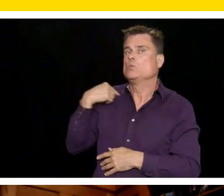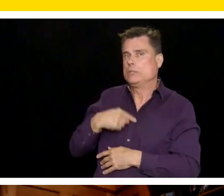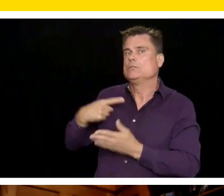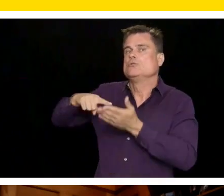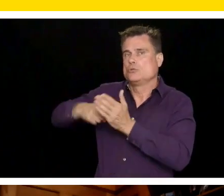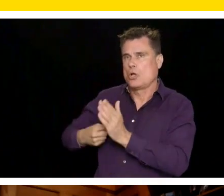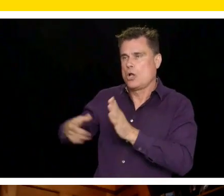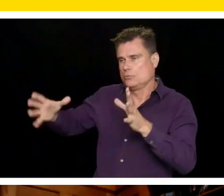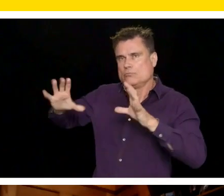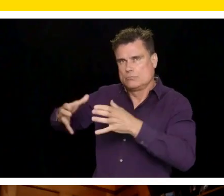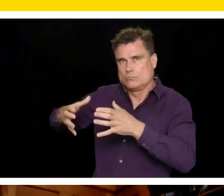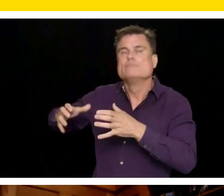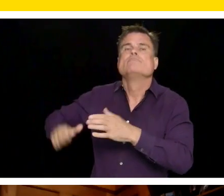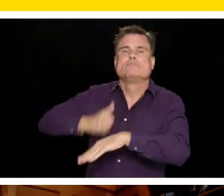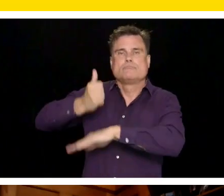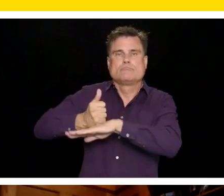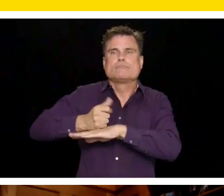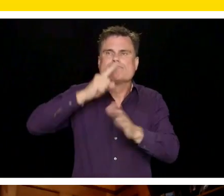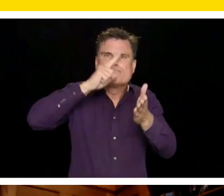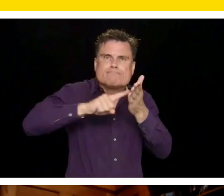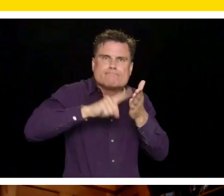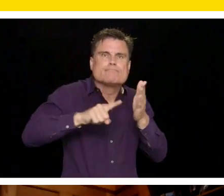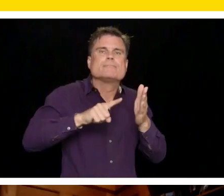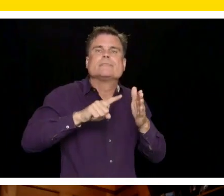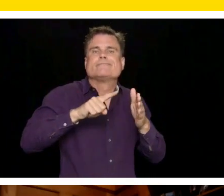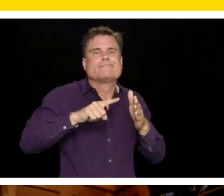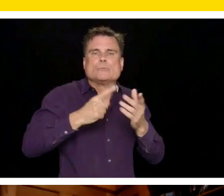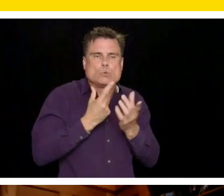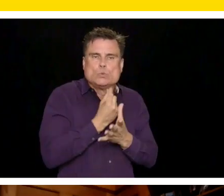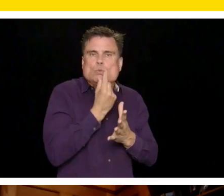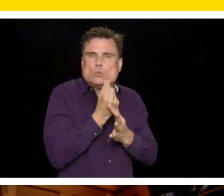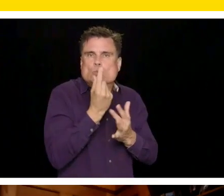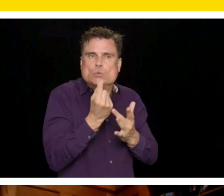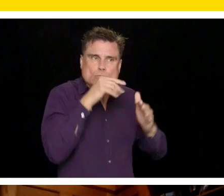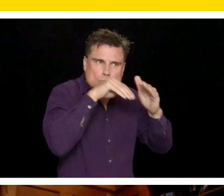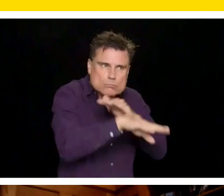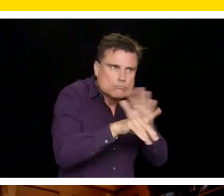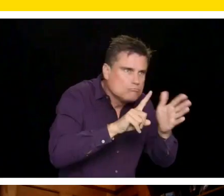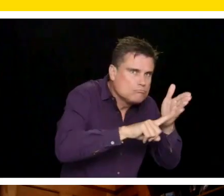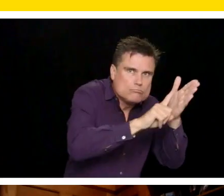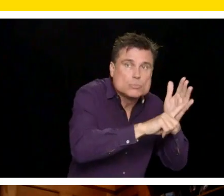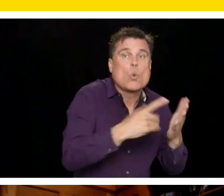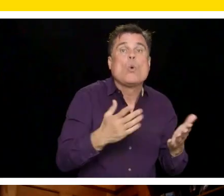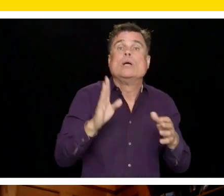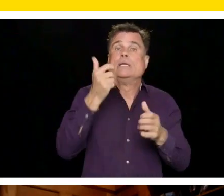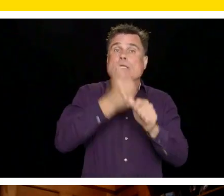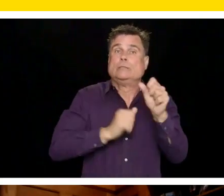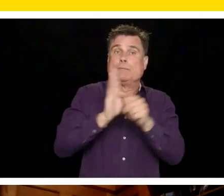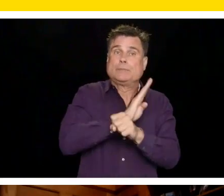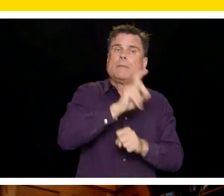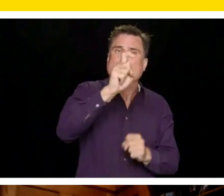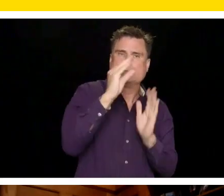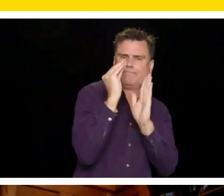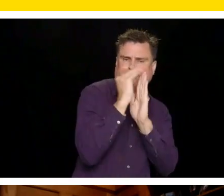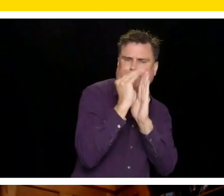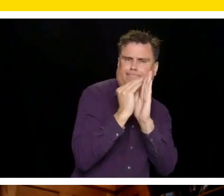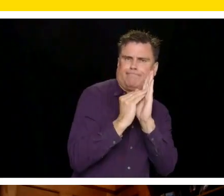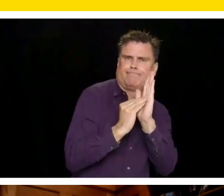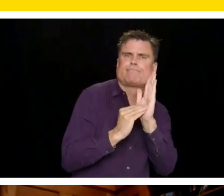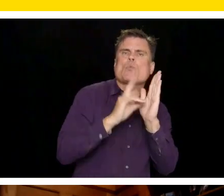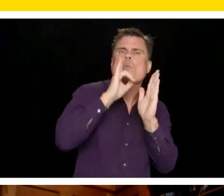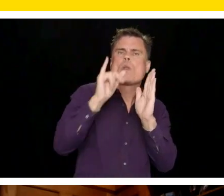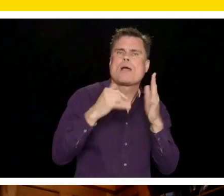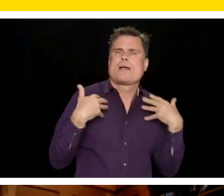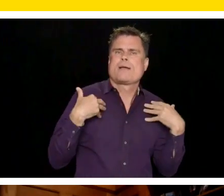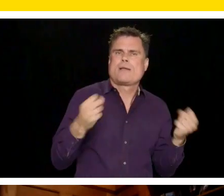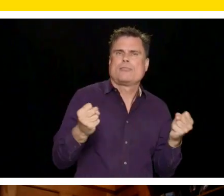COVID-19 safety plan in place and that it's being implemented effectively to keep workers and customers safe. While a vast majority of workplaces